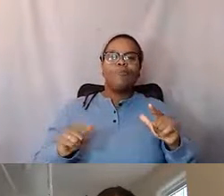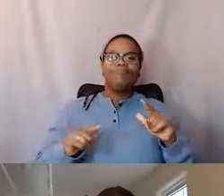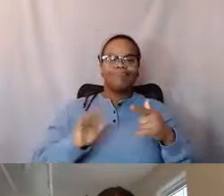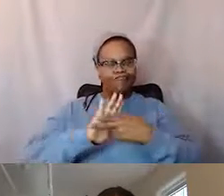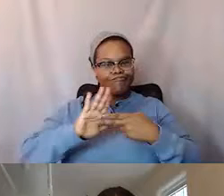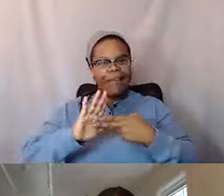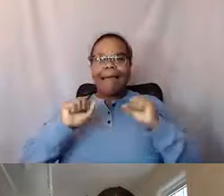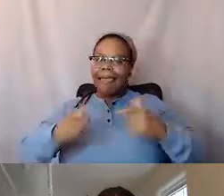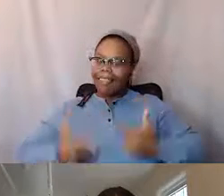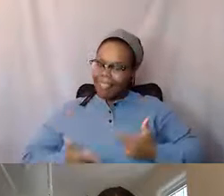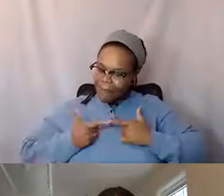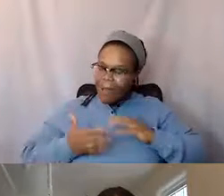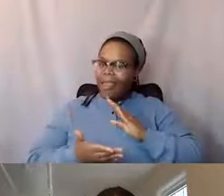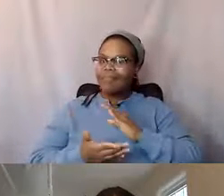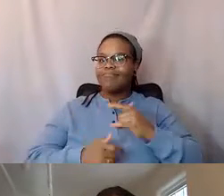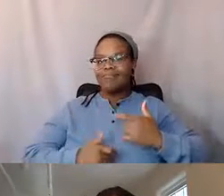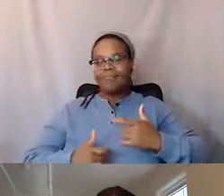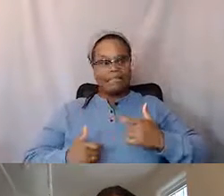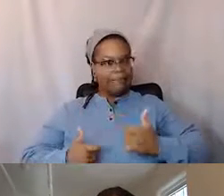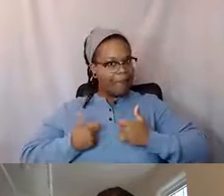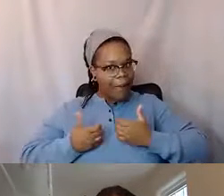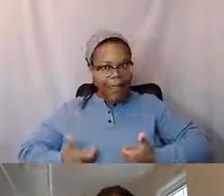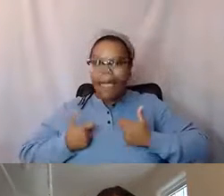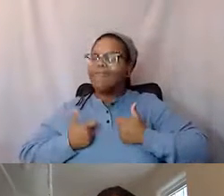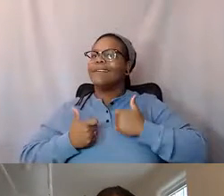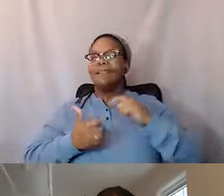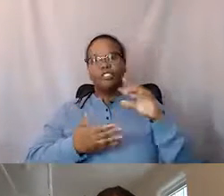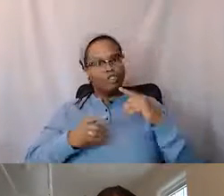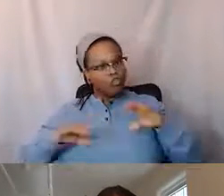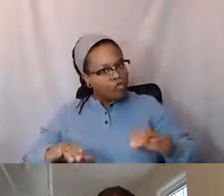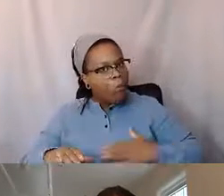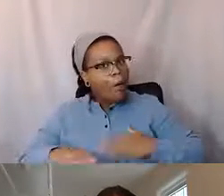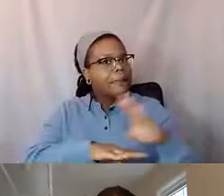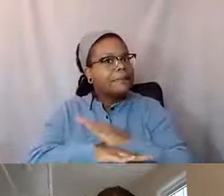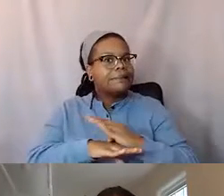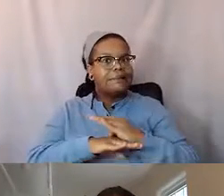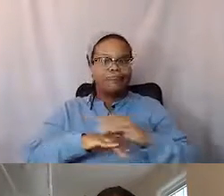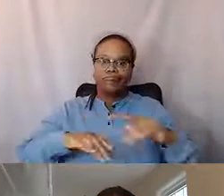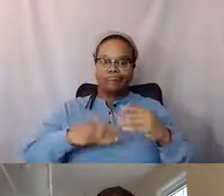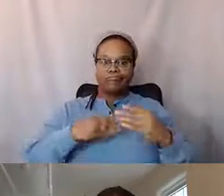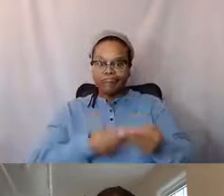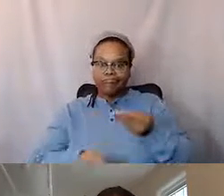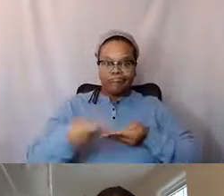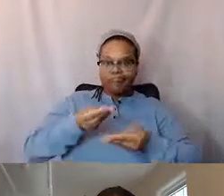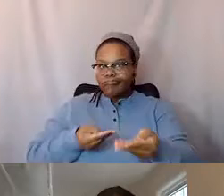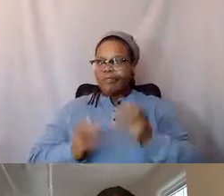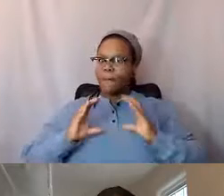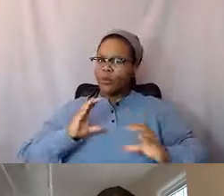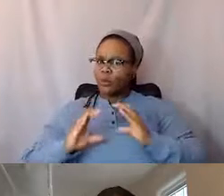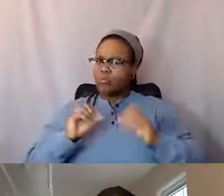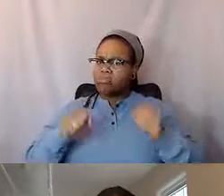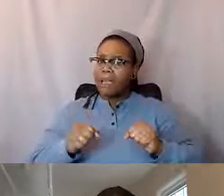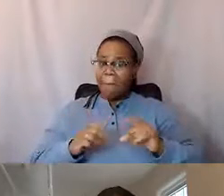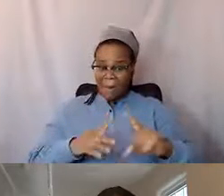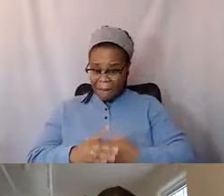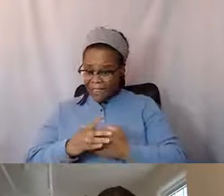do my business and talk to people and do all the things that I needed to do. But at the very beginning, it was an